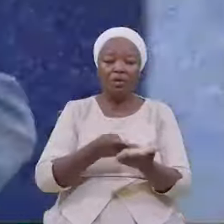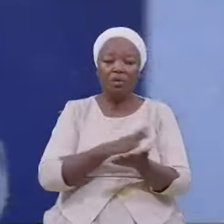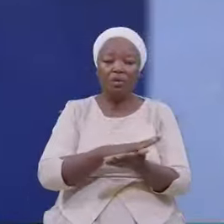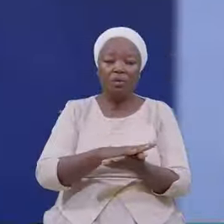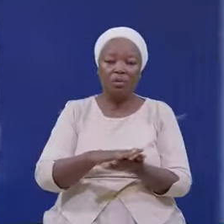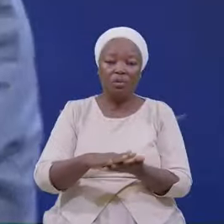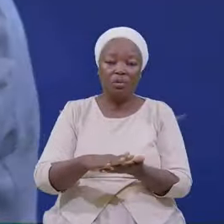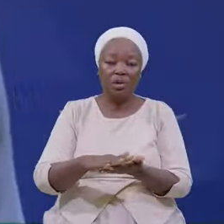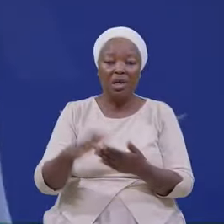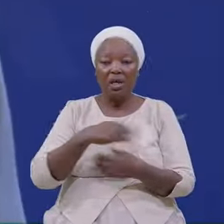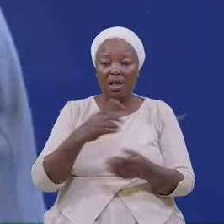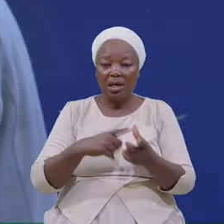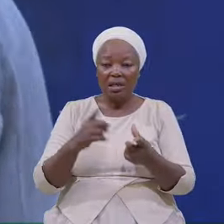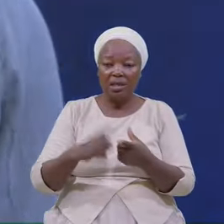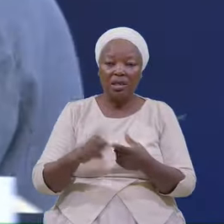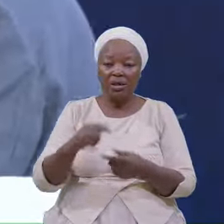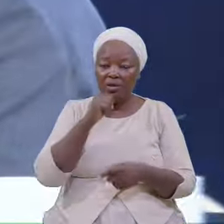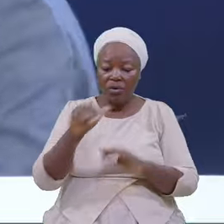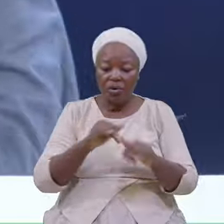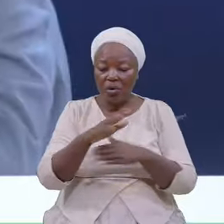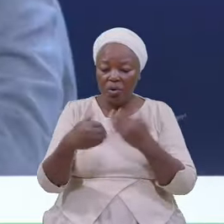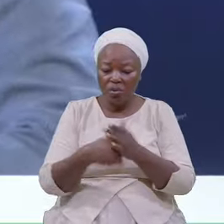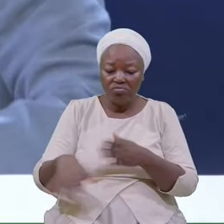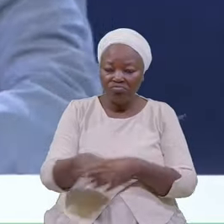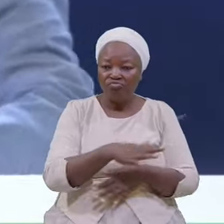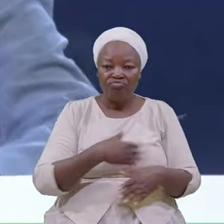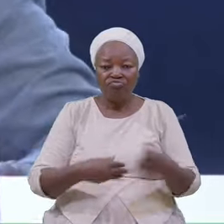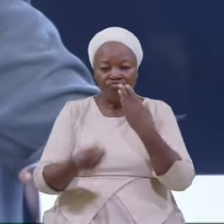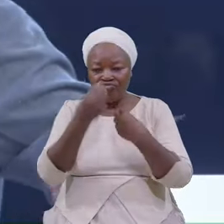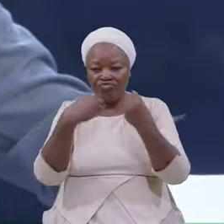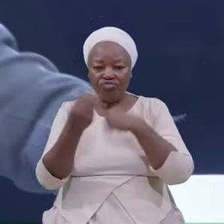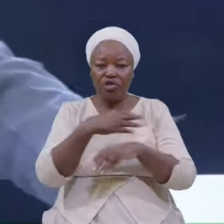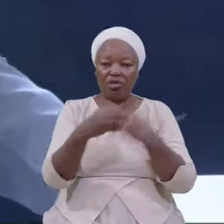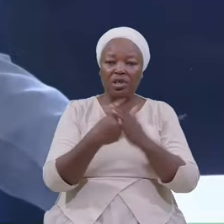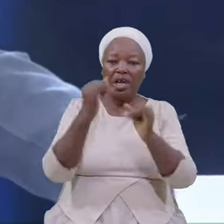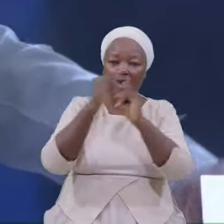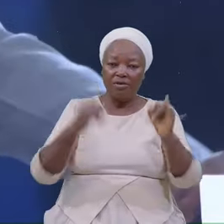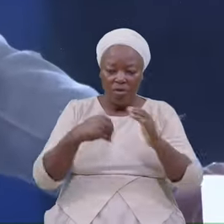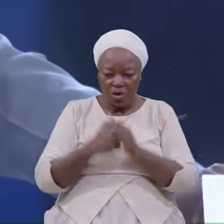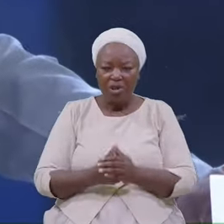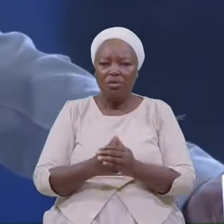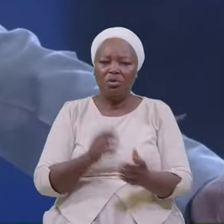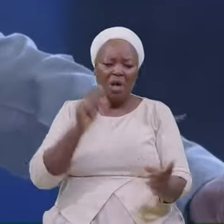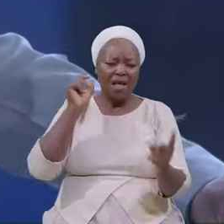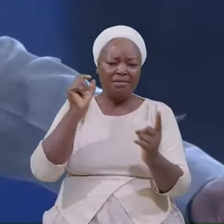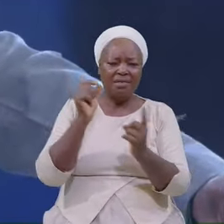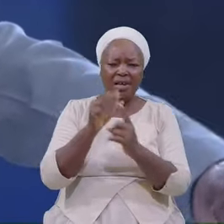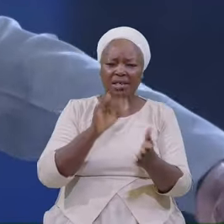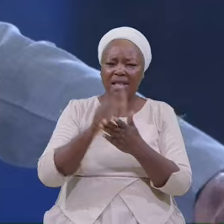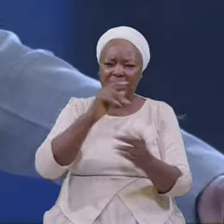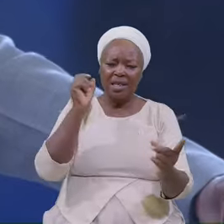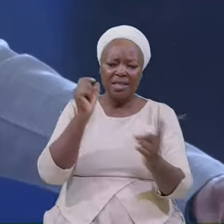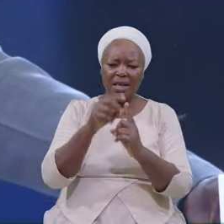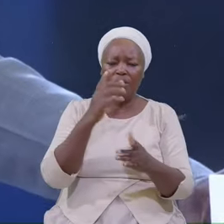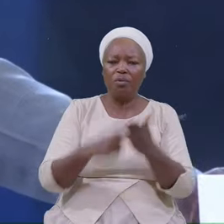du Seigneur. And you're not doing all those facilities and I don't worship and exactly. That's exactly what people